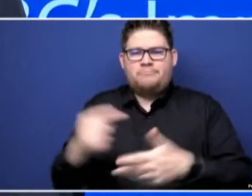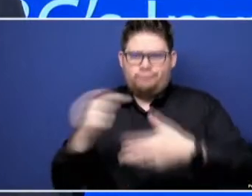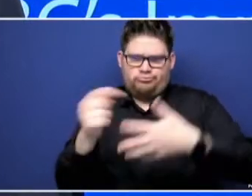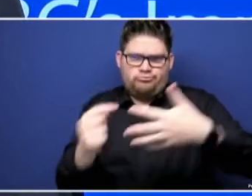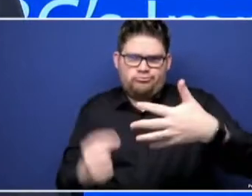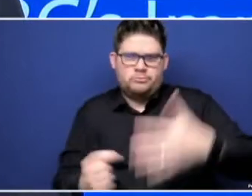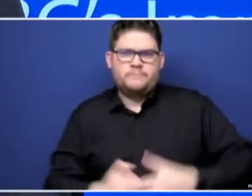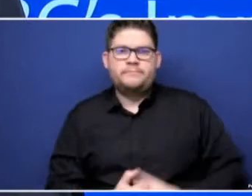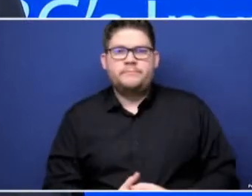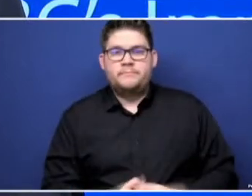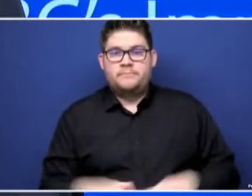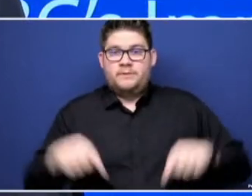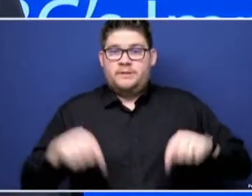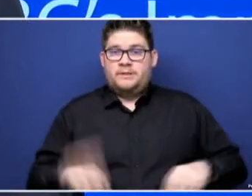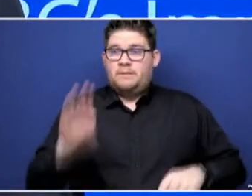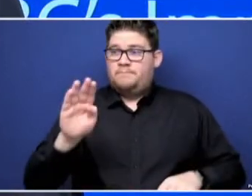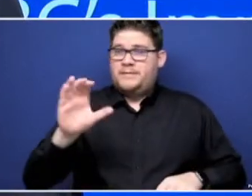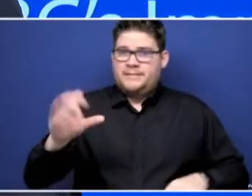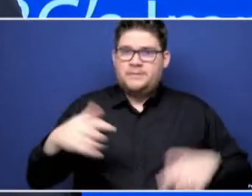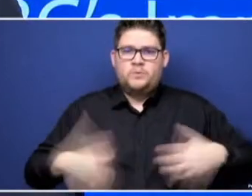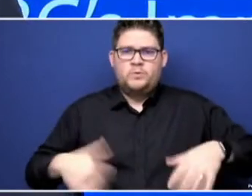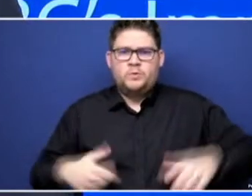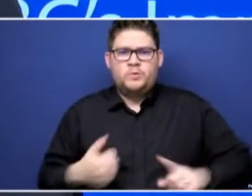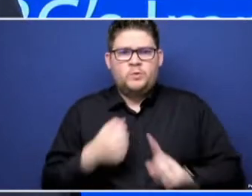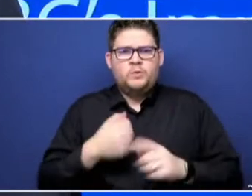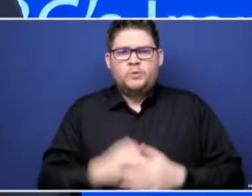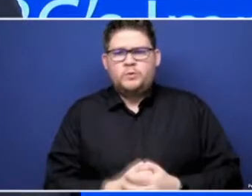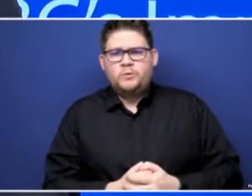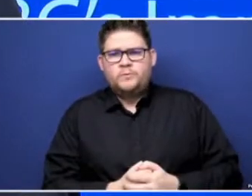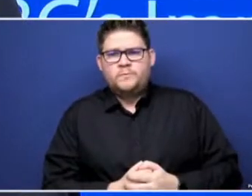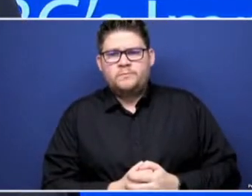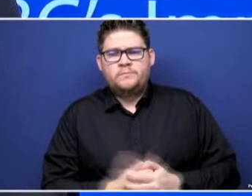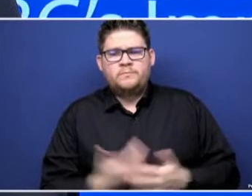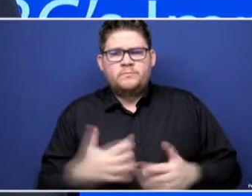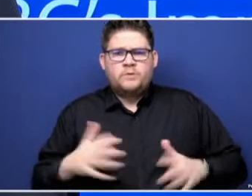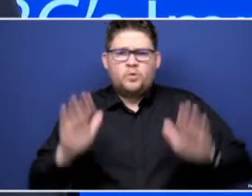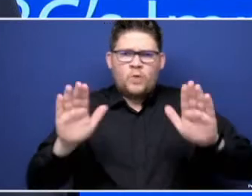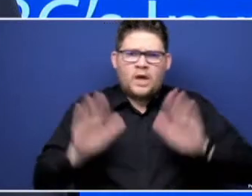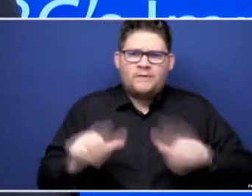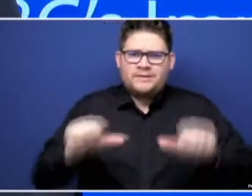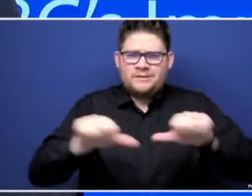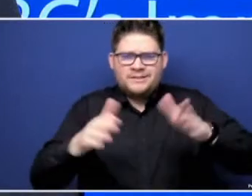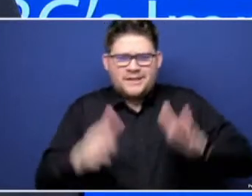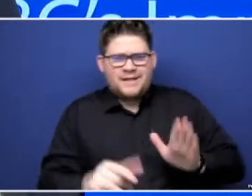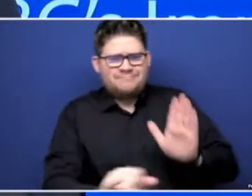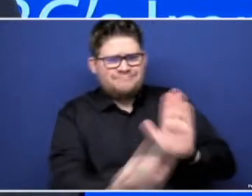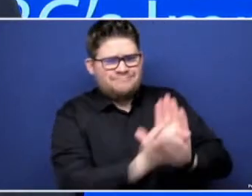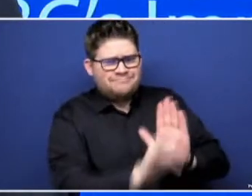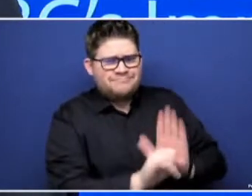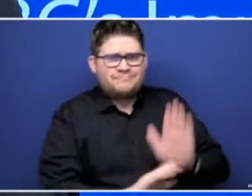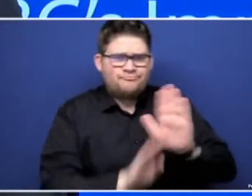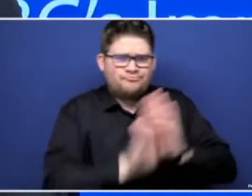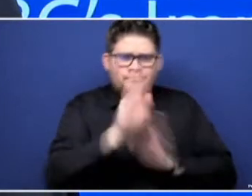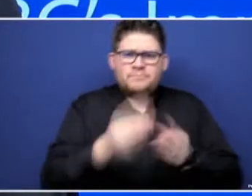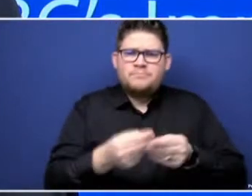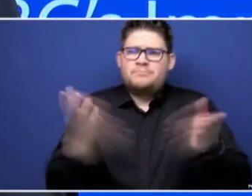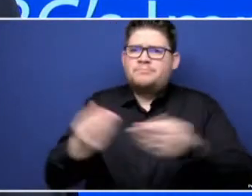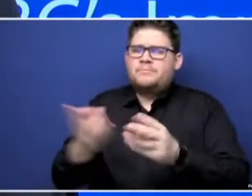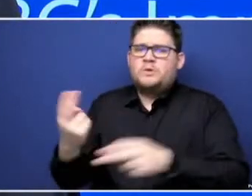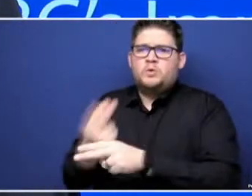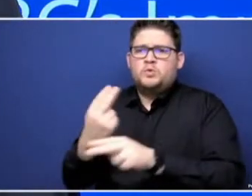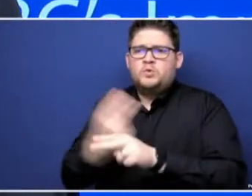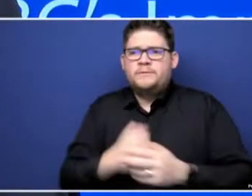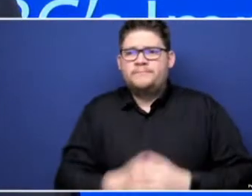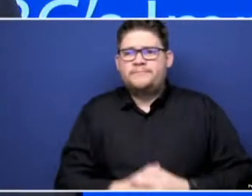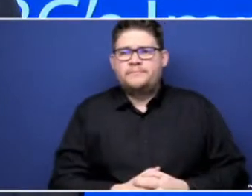of COVID-19, one of those issues that certainly I think about almost every day is how can we be better prepared for this happening